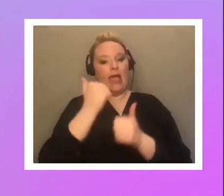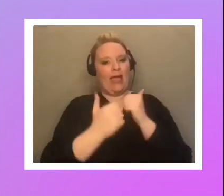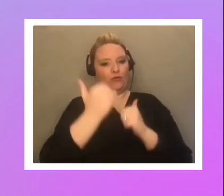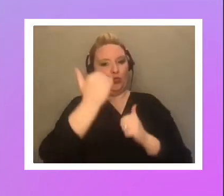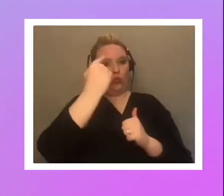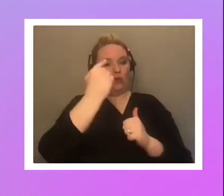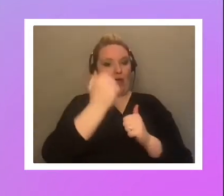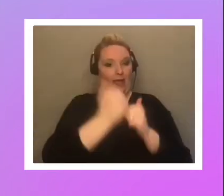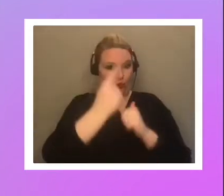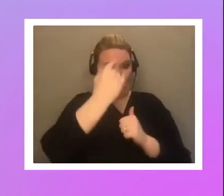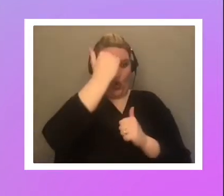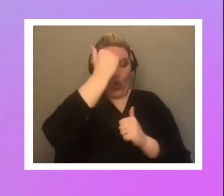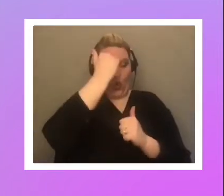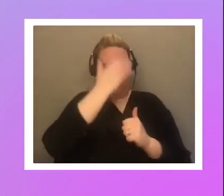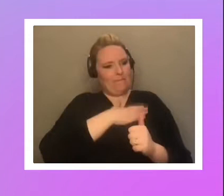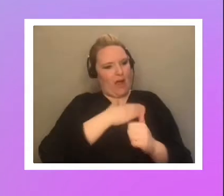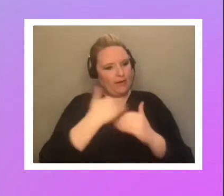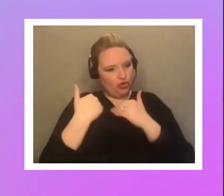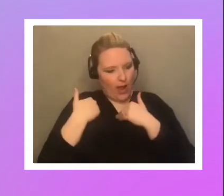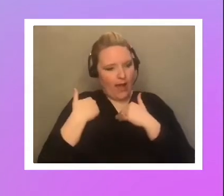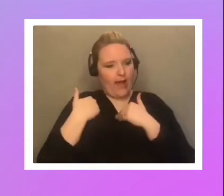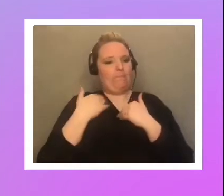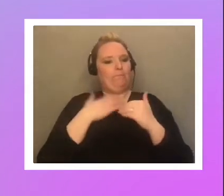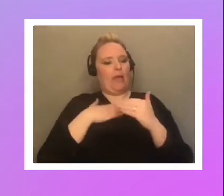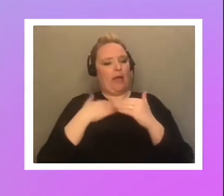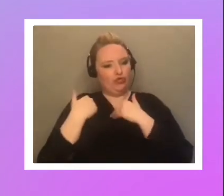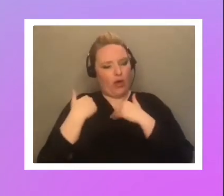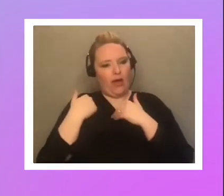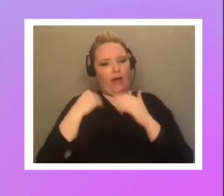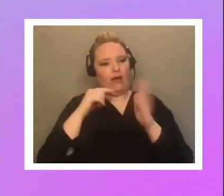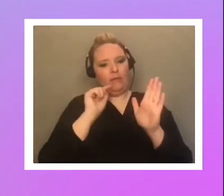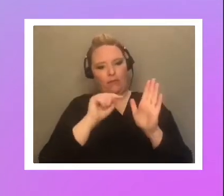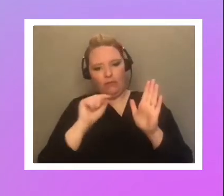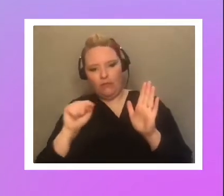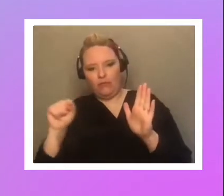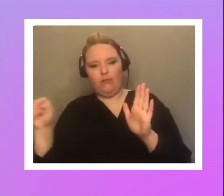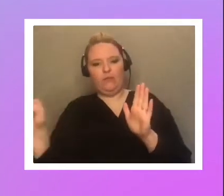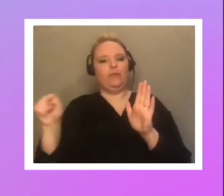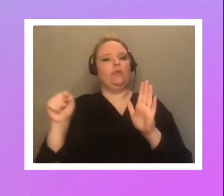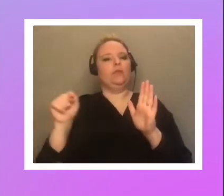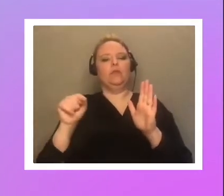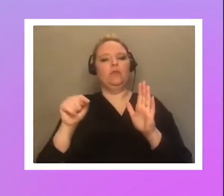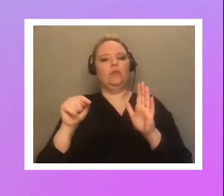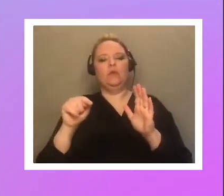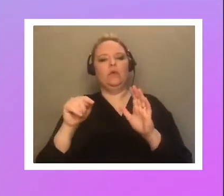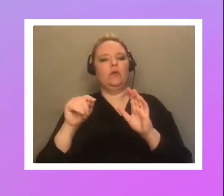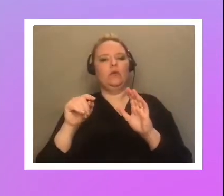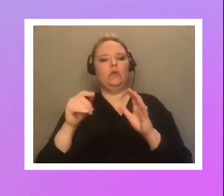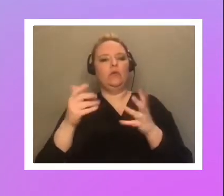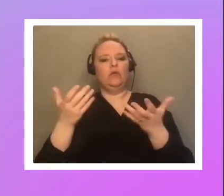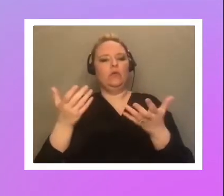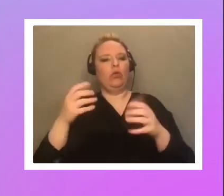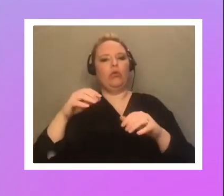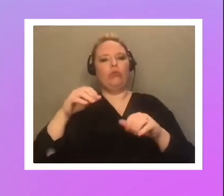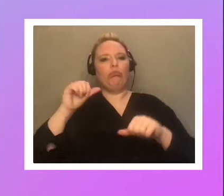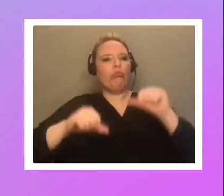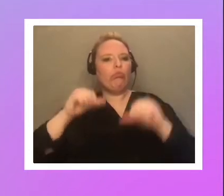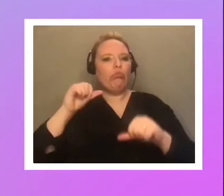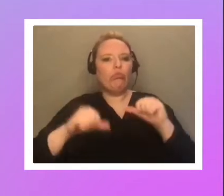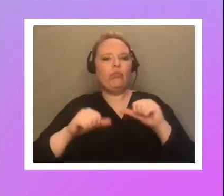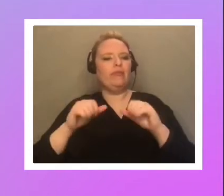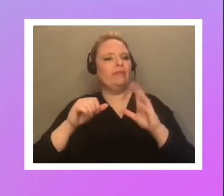they're responsible for, and there won't be any question about what they have to